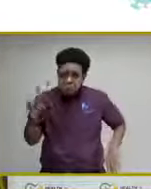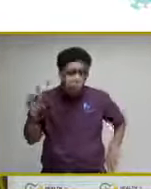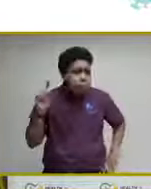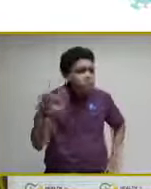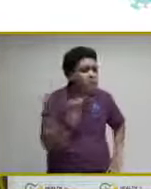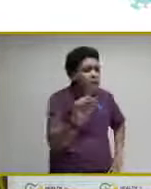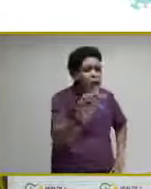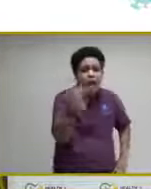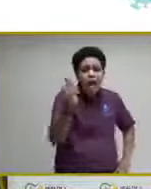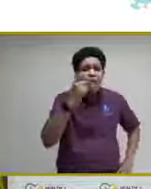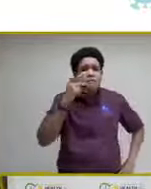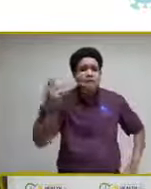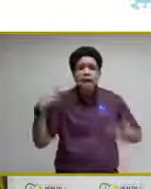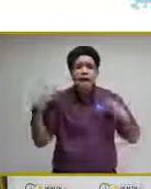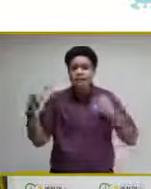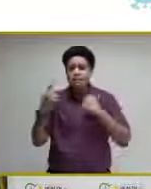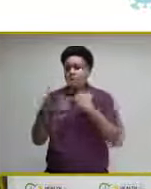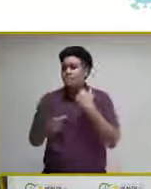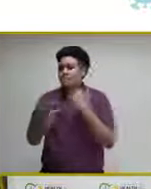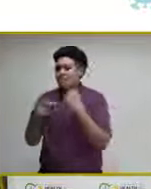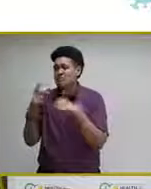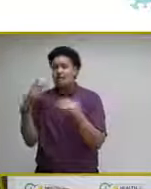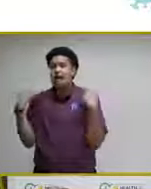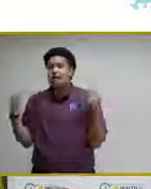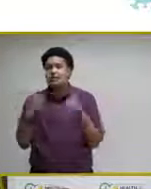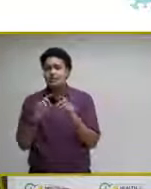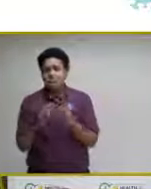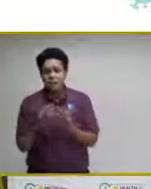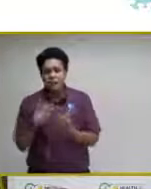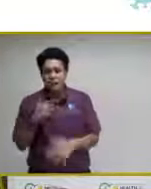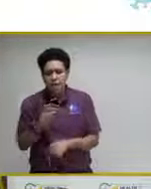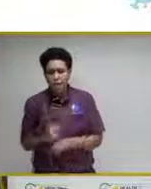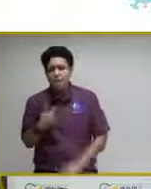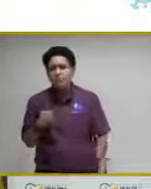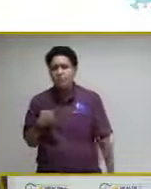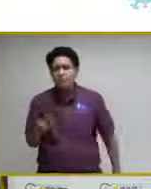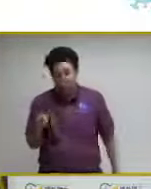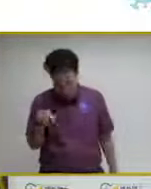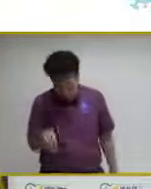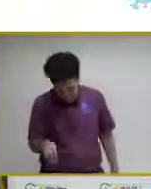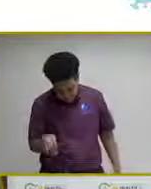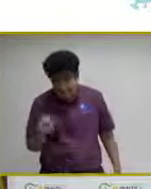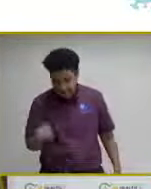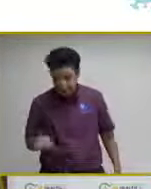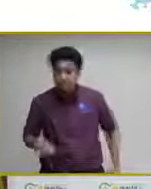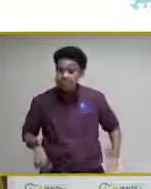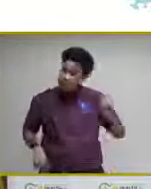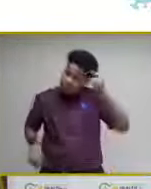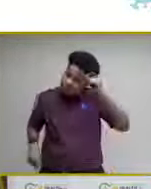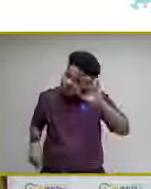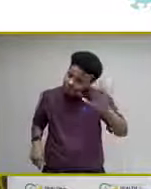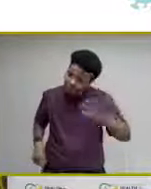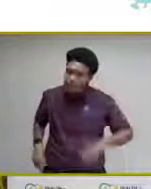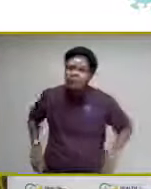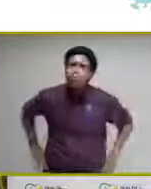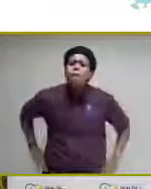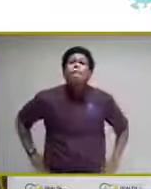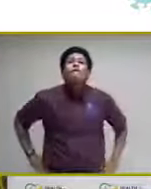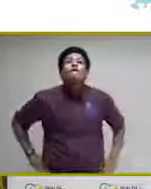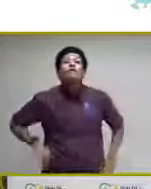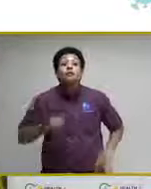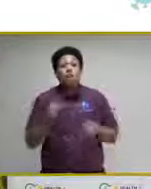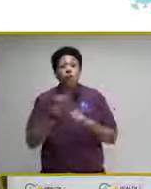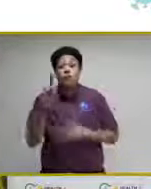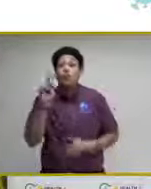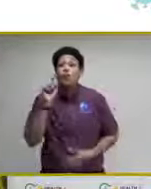health parish health departments and make appointment there. However, once you walk